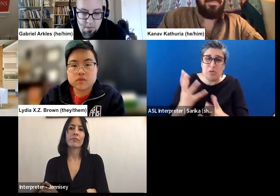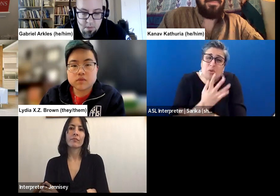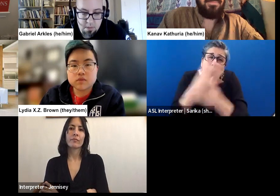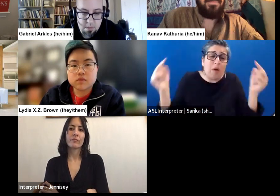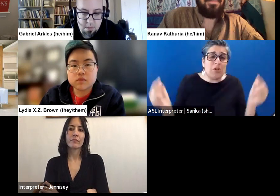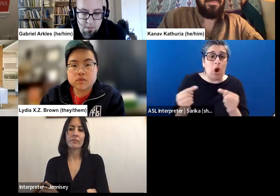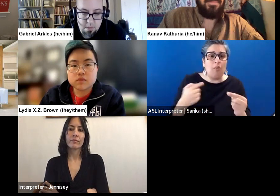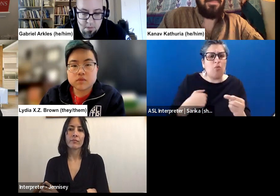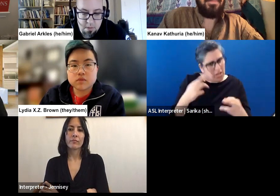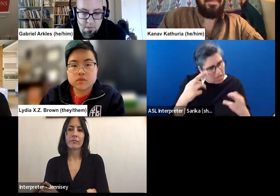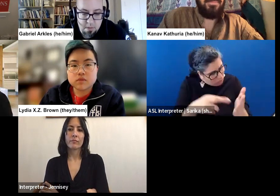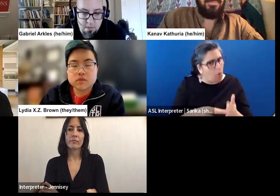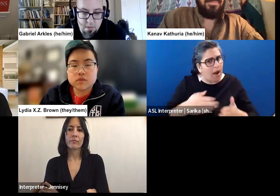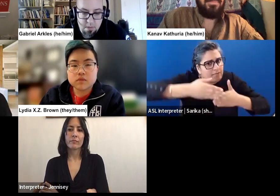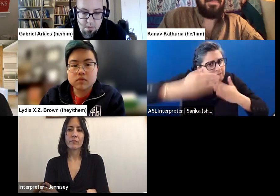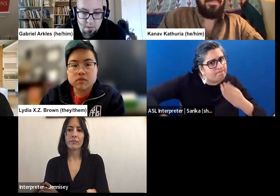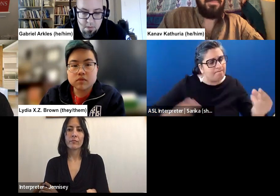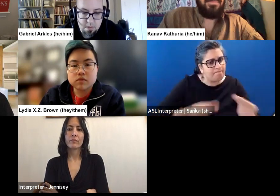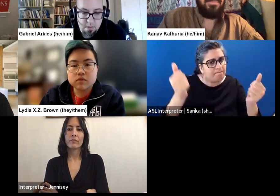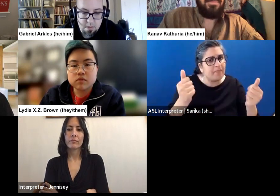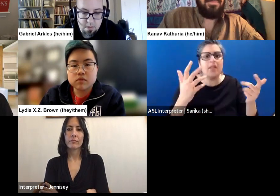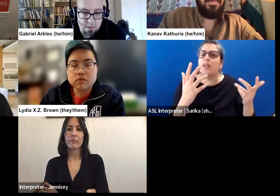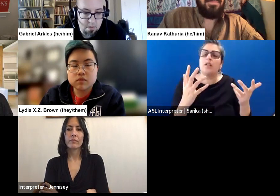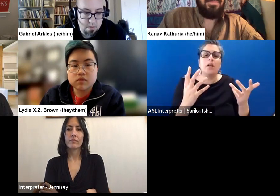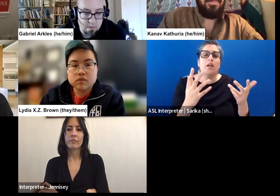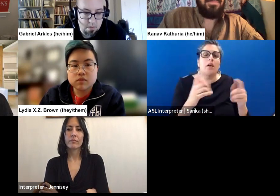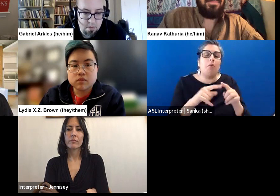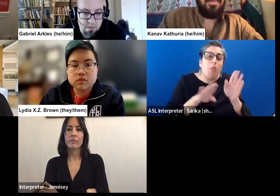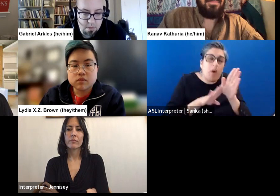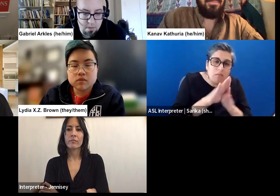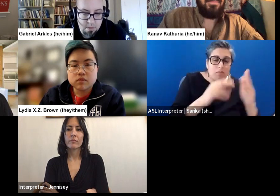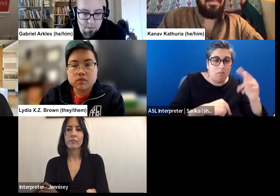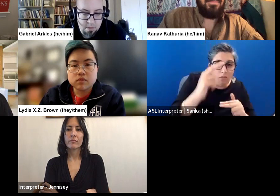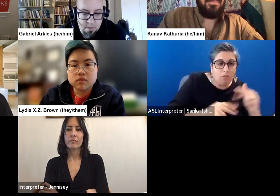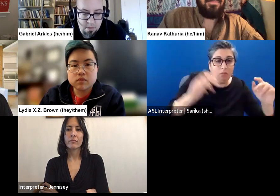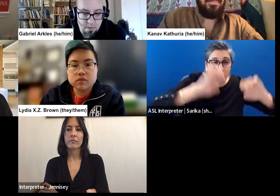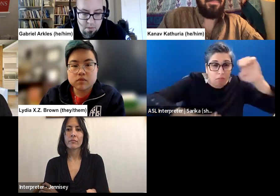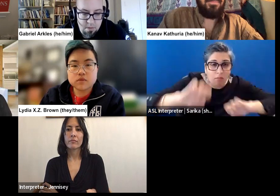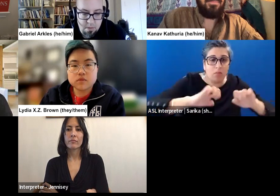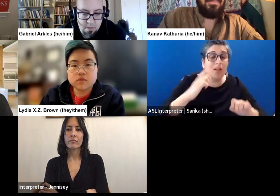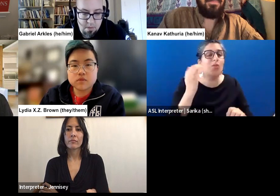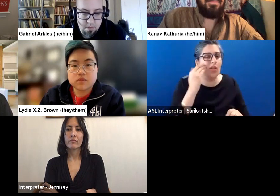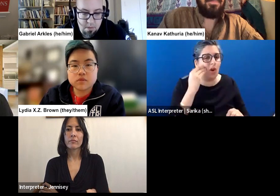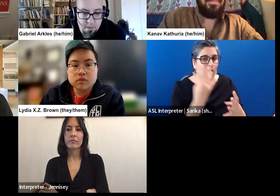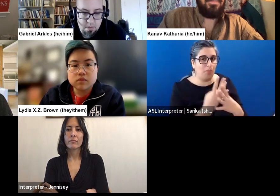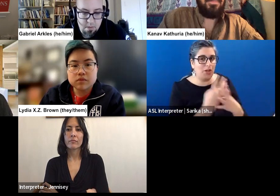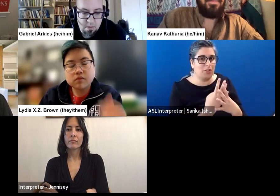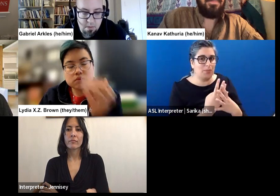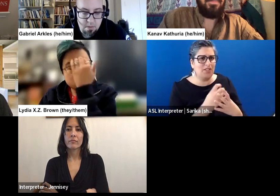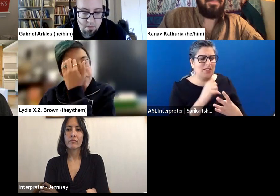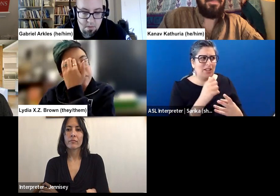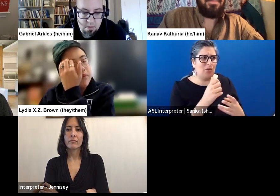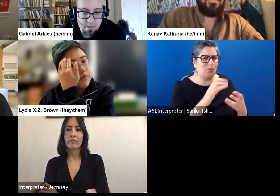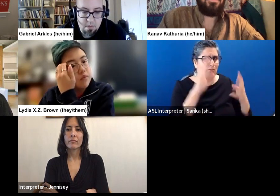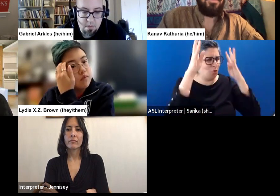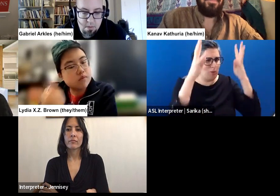while we are building and creating and experimenting, because we know that prisons don't cause public safety, don't create